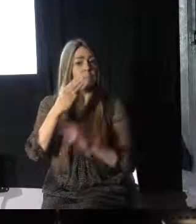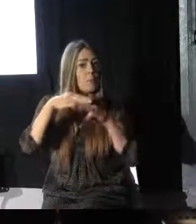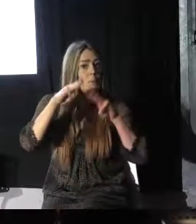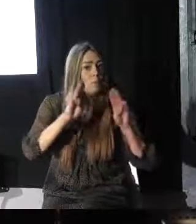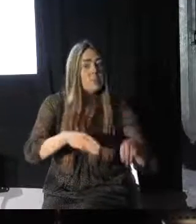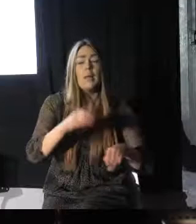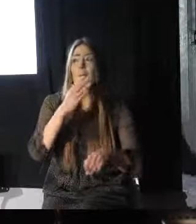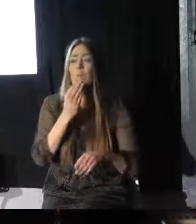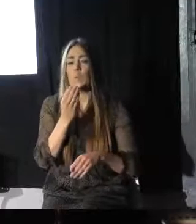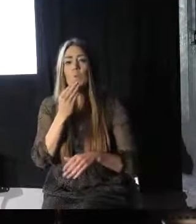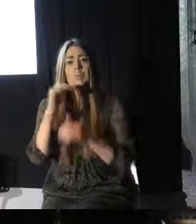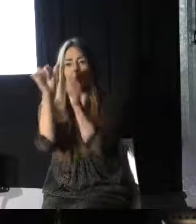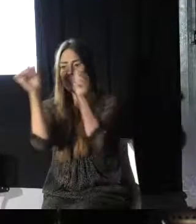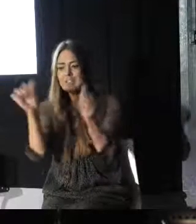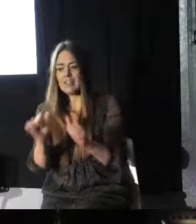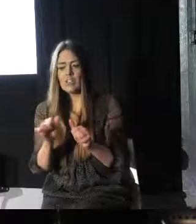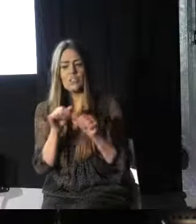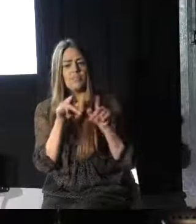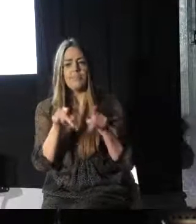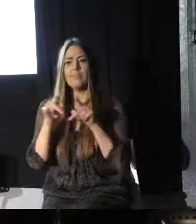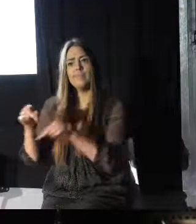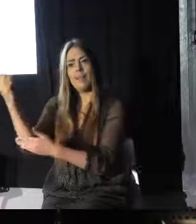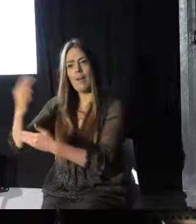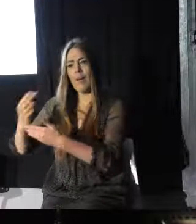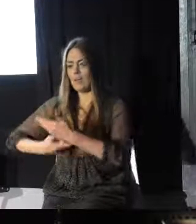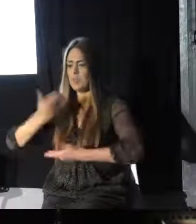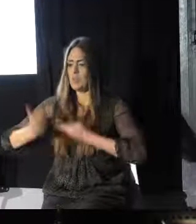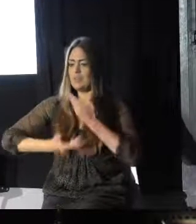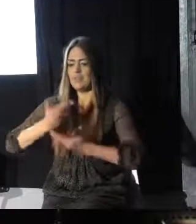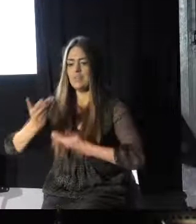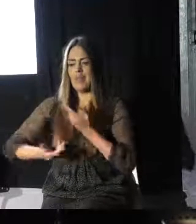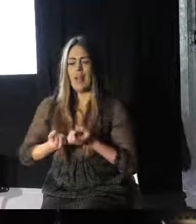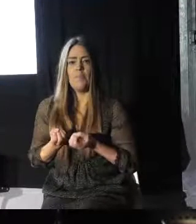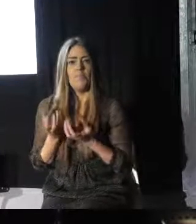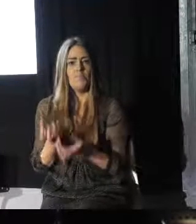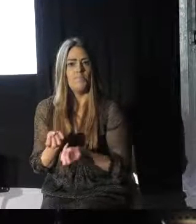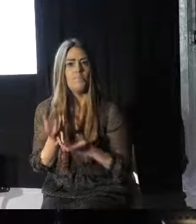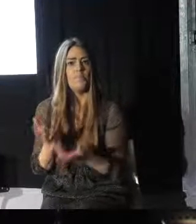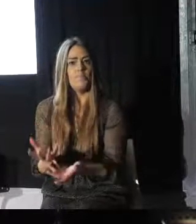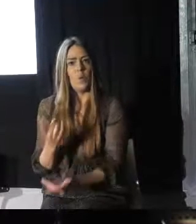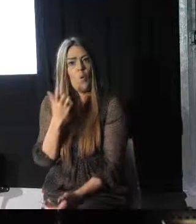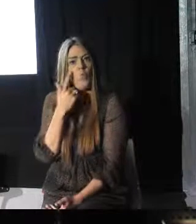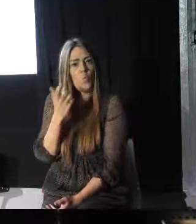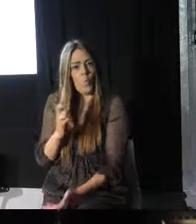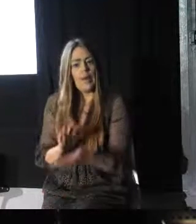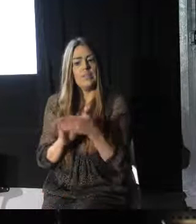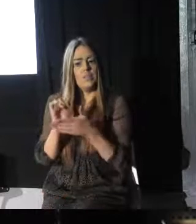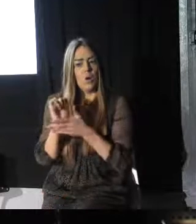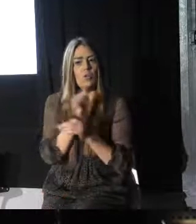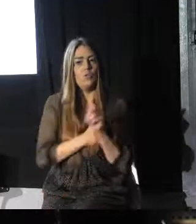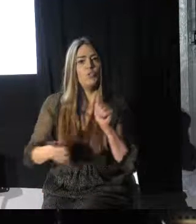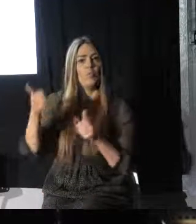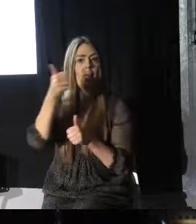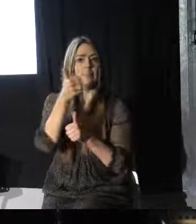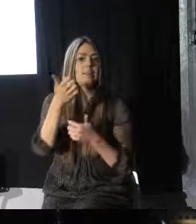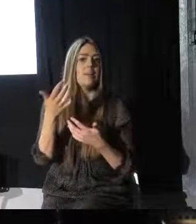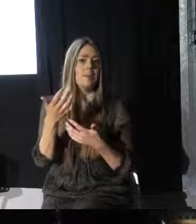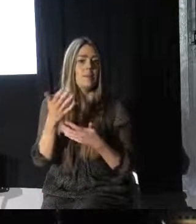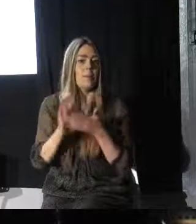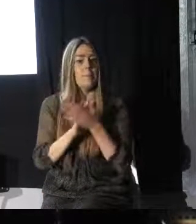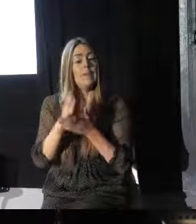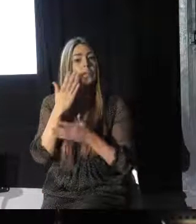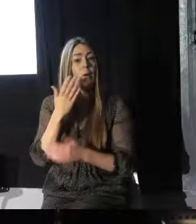and other forms of art in order to tell the story of white cultural supremacy. So when the